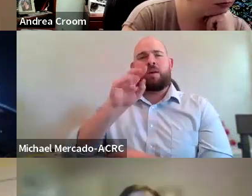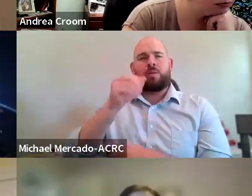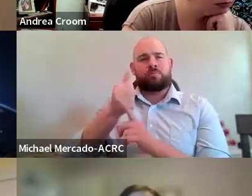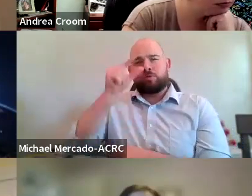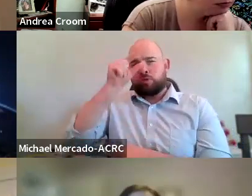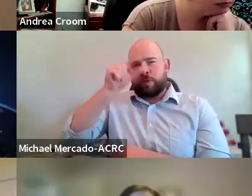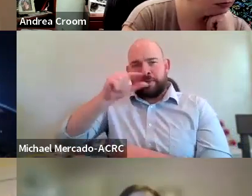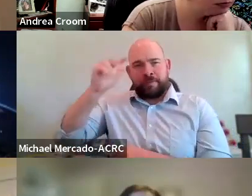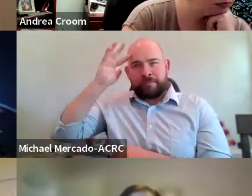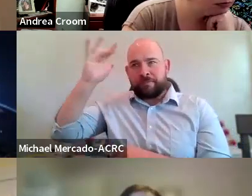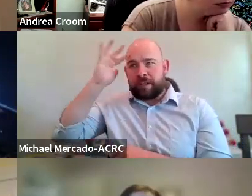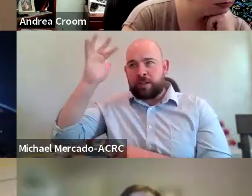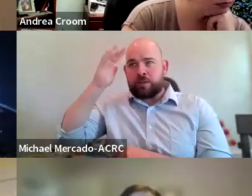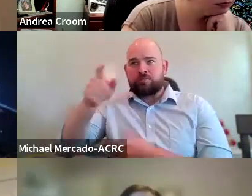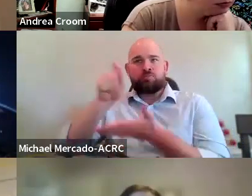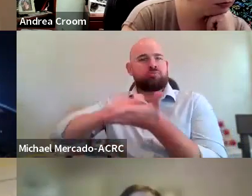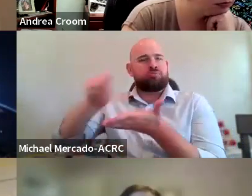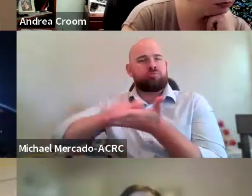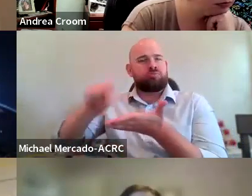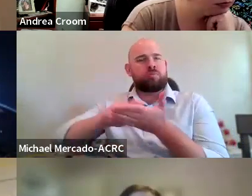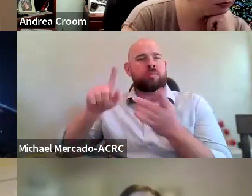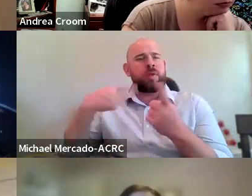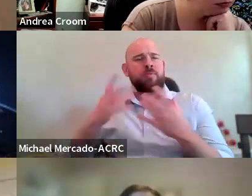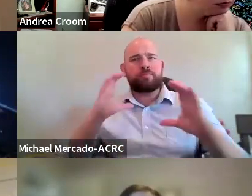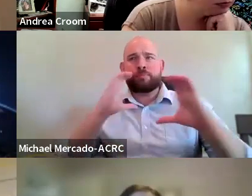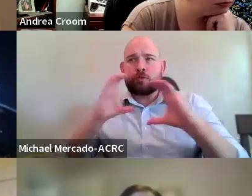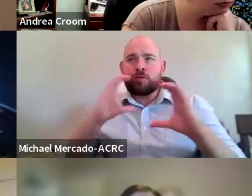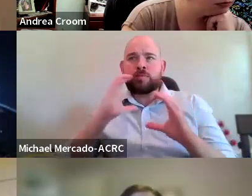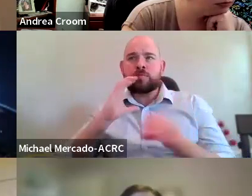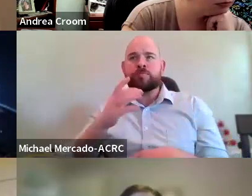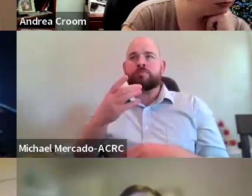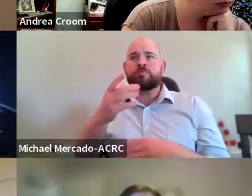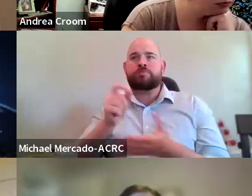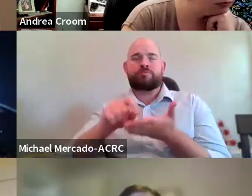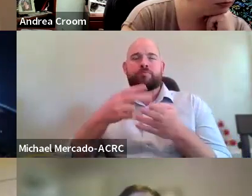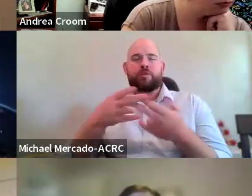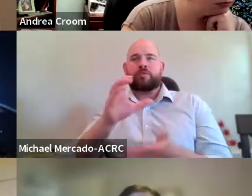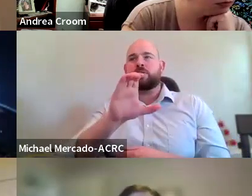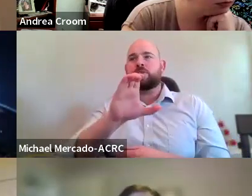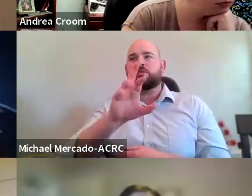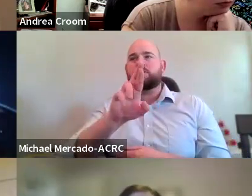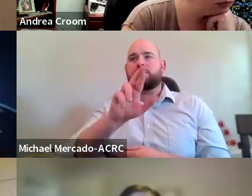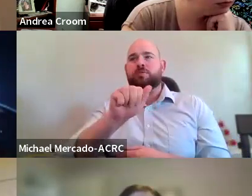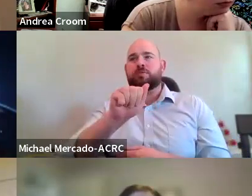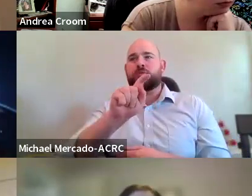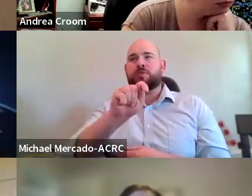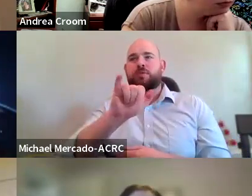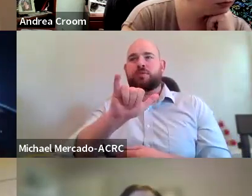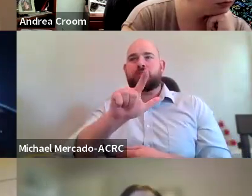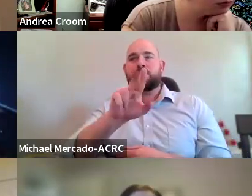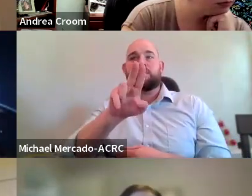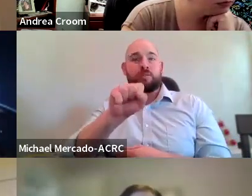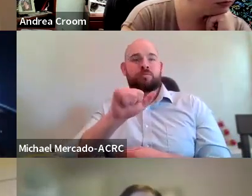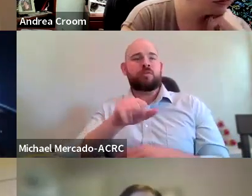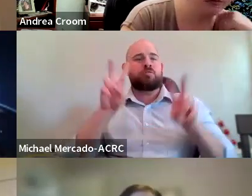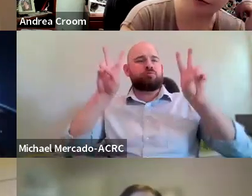BC, the Greek philosopher Plato, he wrote about sign language communication in his essay